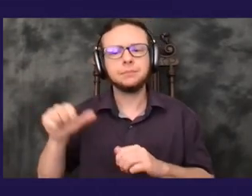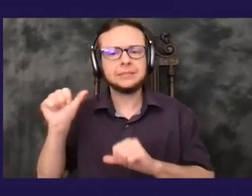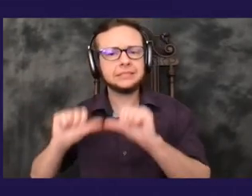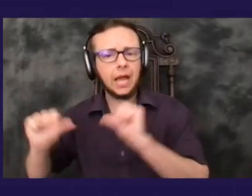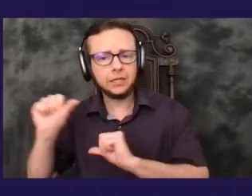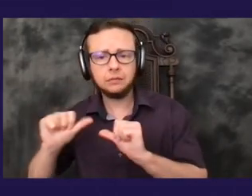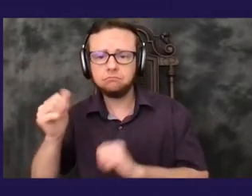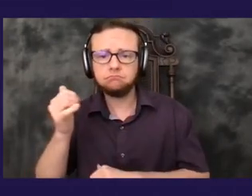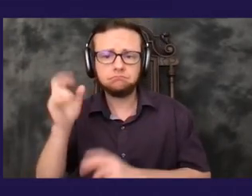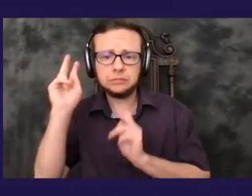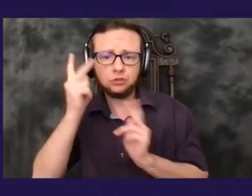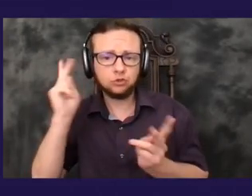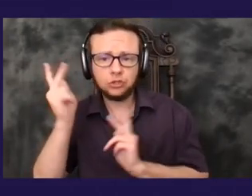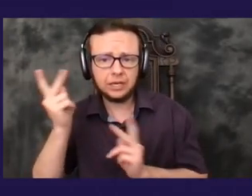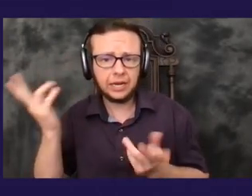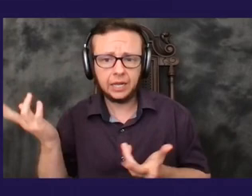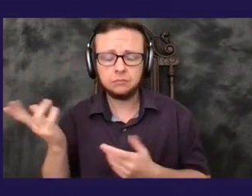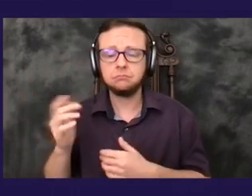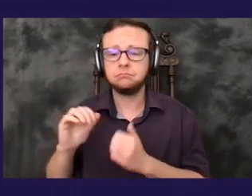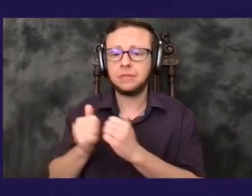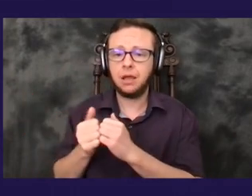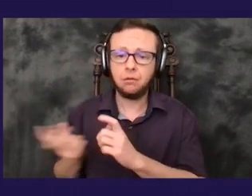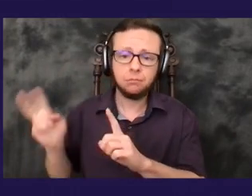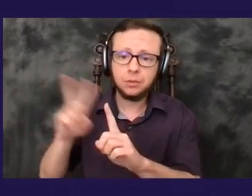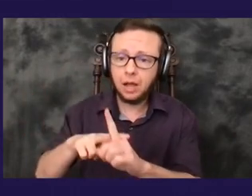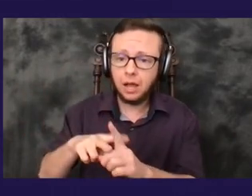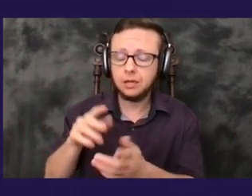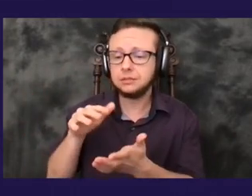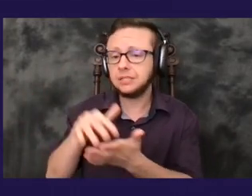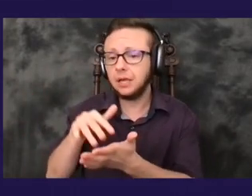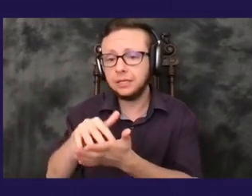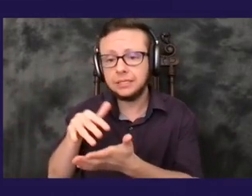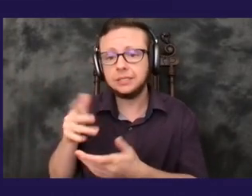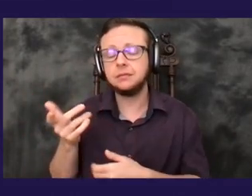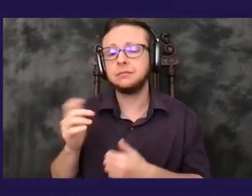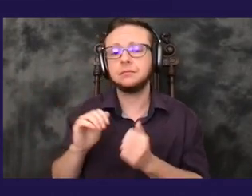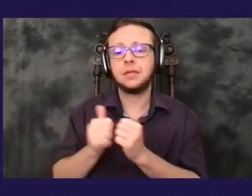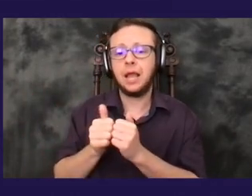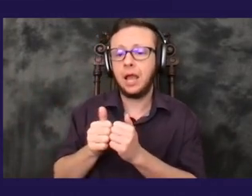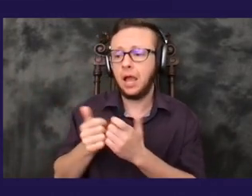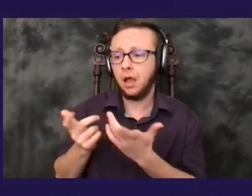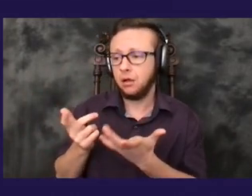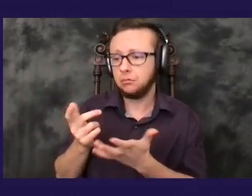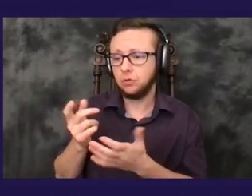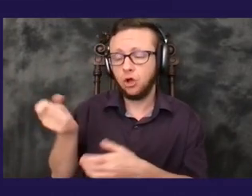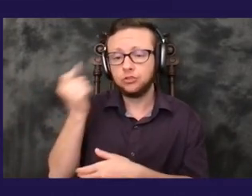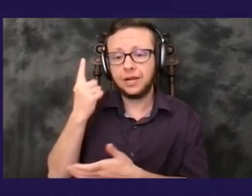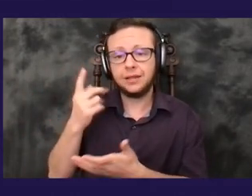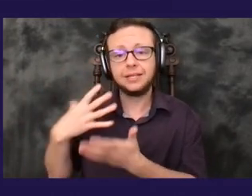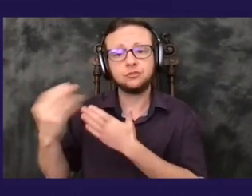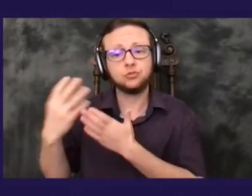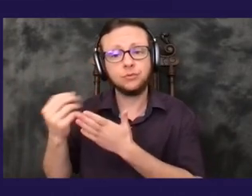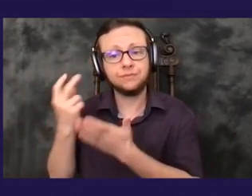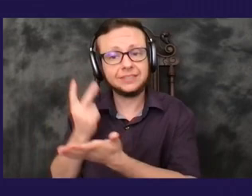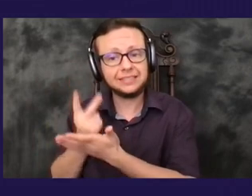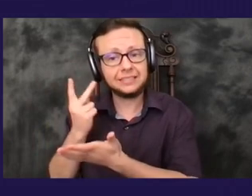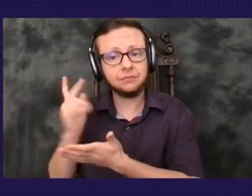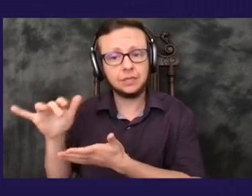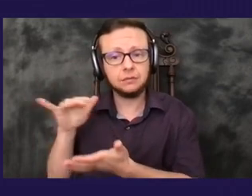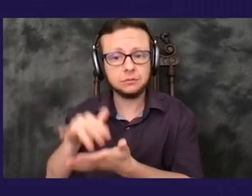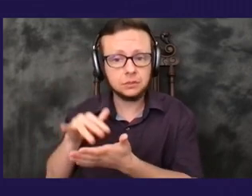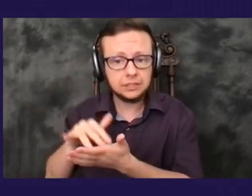misunderstanding the applicability of the study, misunderstanding the validity, the external validity of the study. All those things can